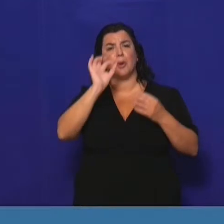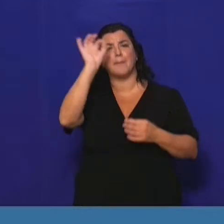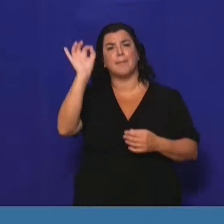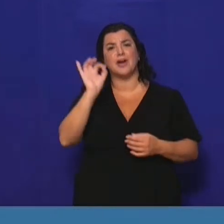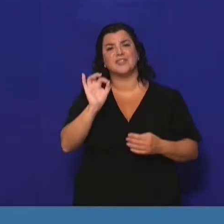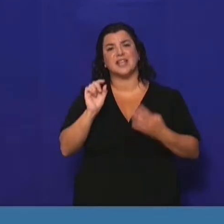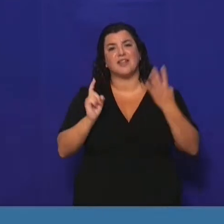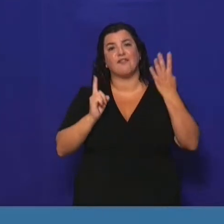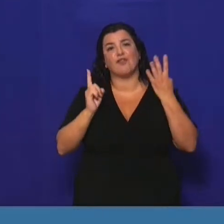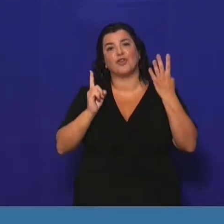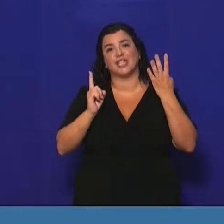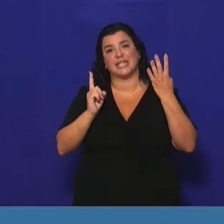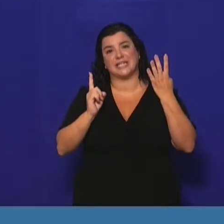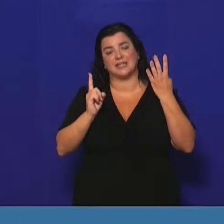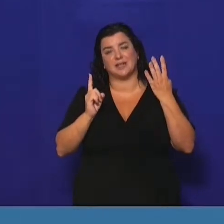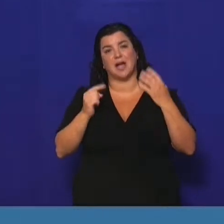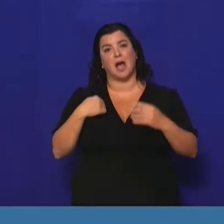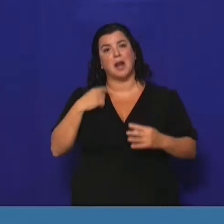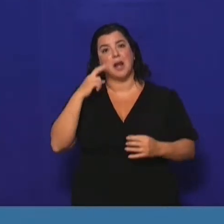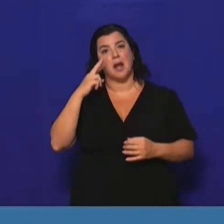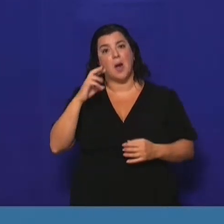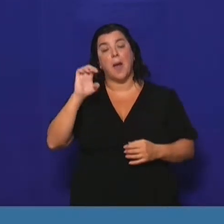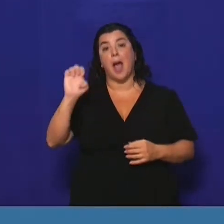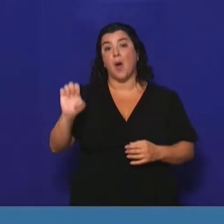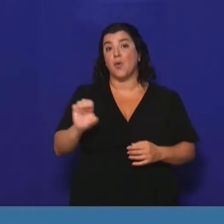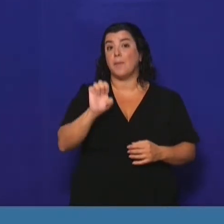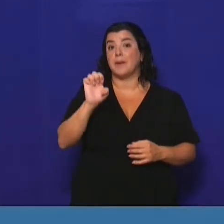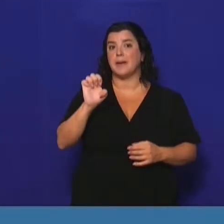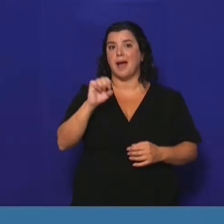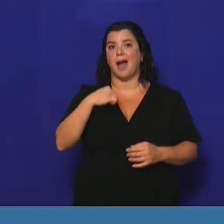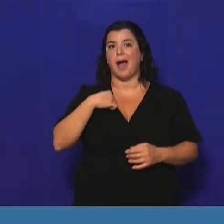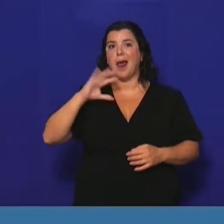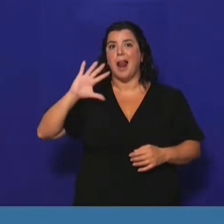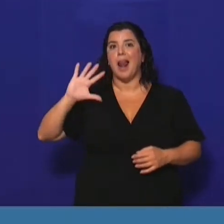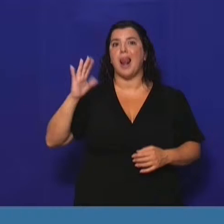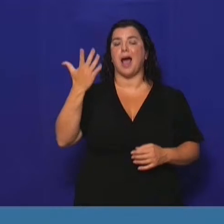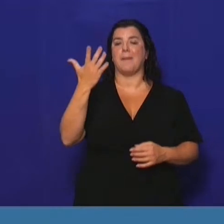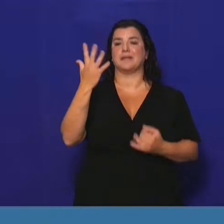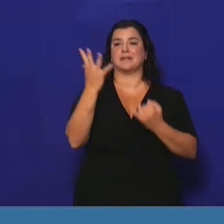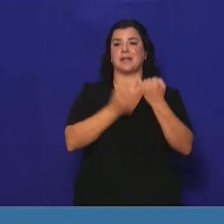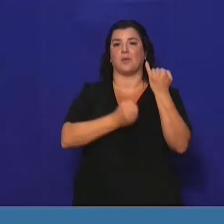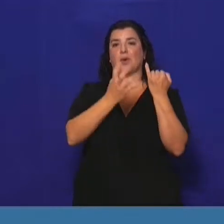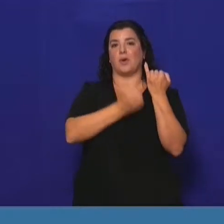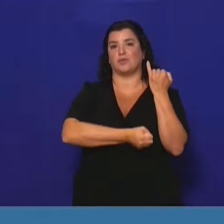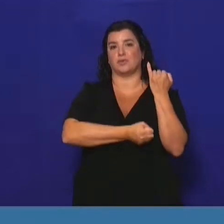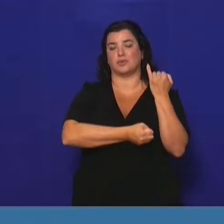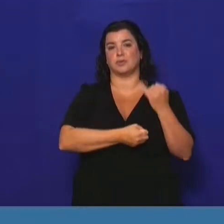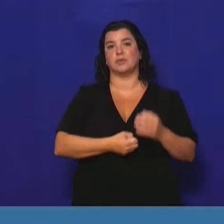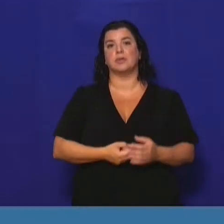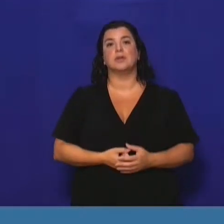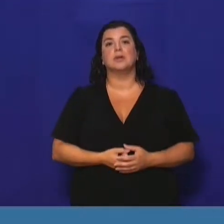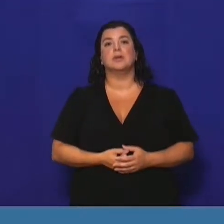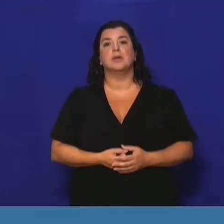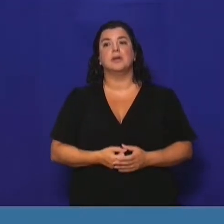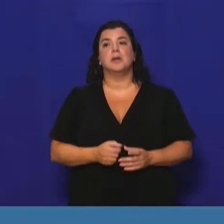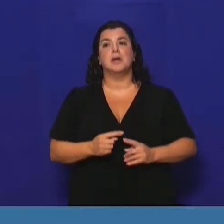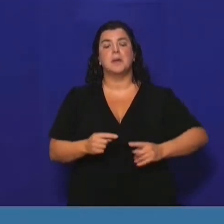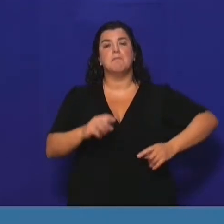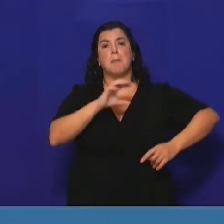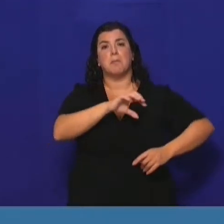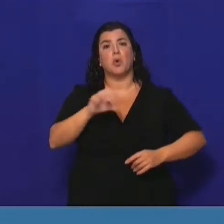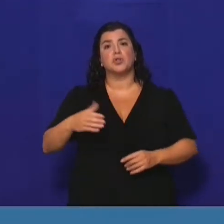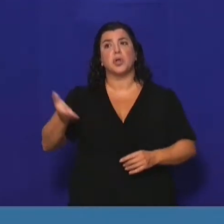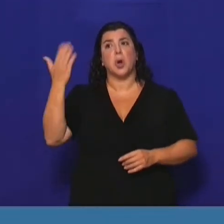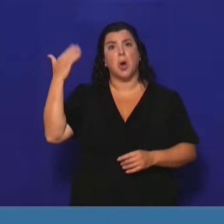il-pajjiżi Ewropej propju il-5 persuna l-iktar li nexxinna niddownloadjaw, però Pajjiżi oħrajn ilhom li diġà niżluha u